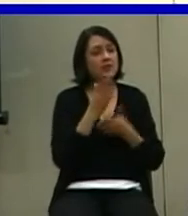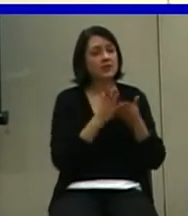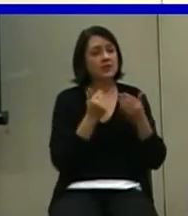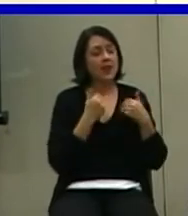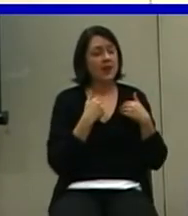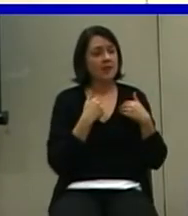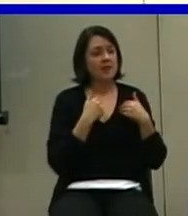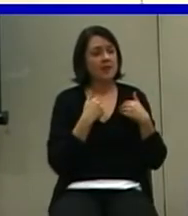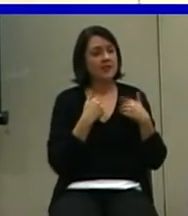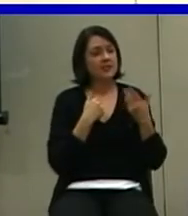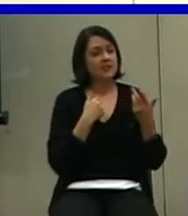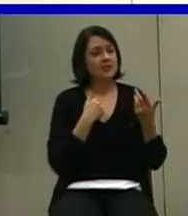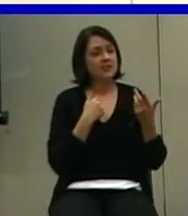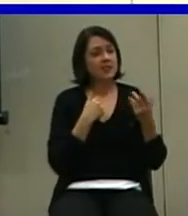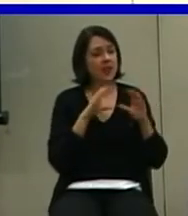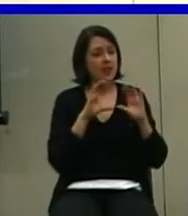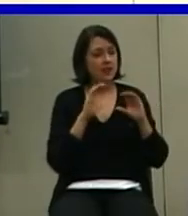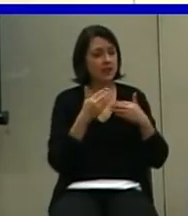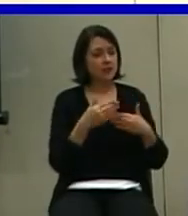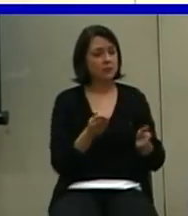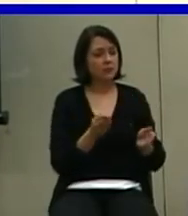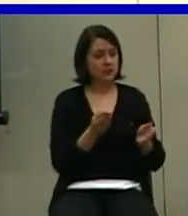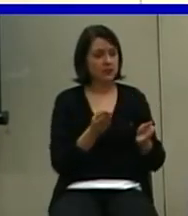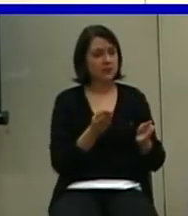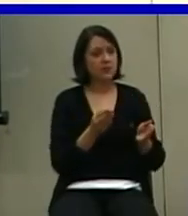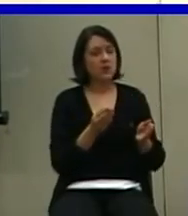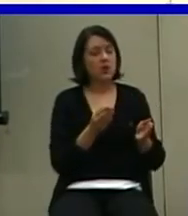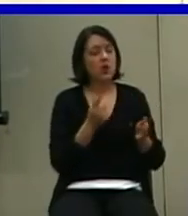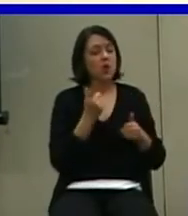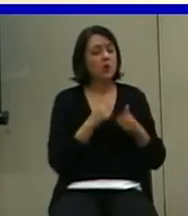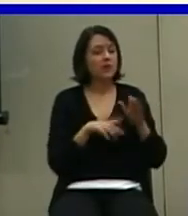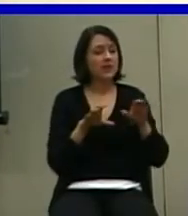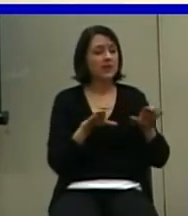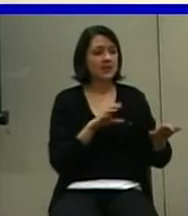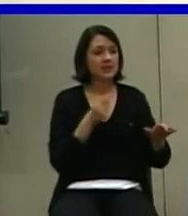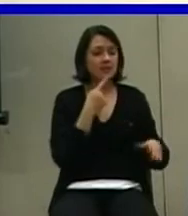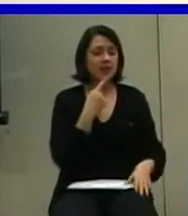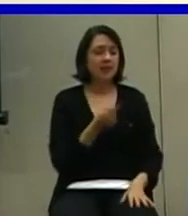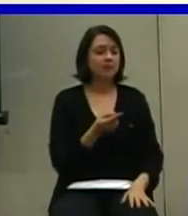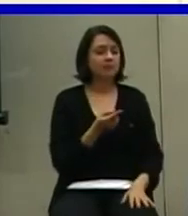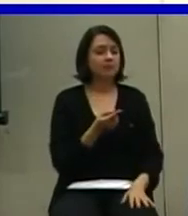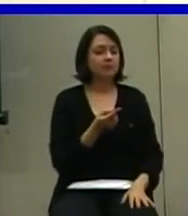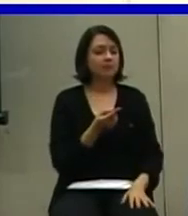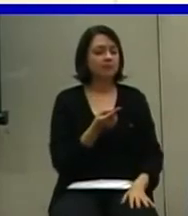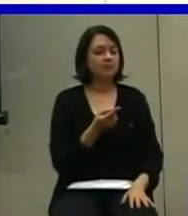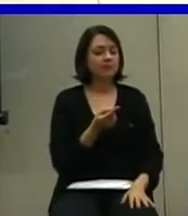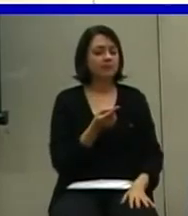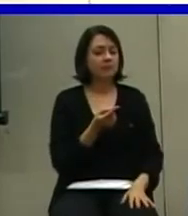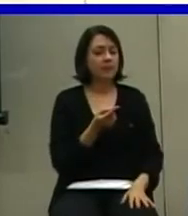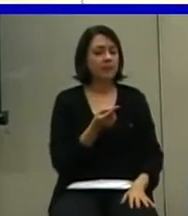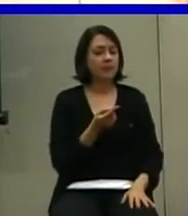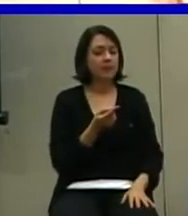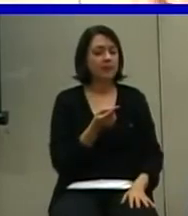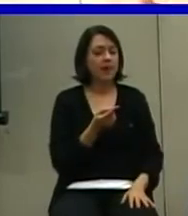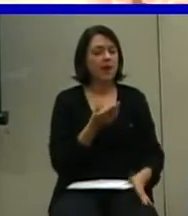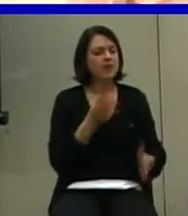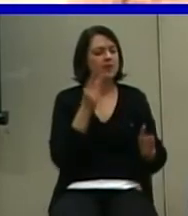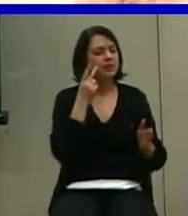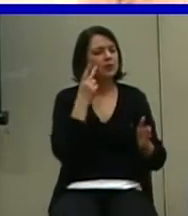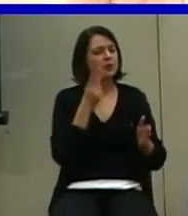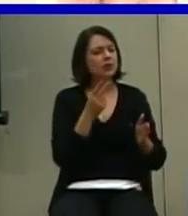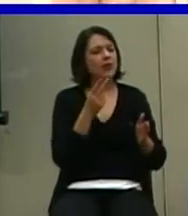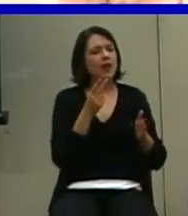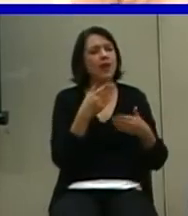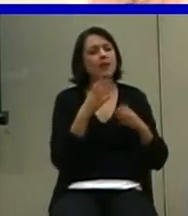have is classrooms. And so what they did was they said, let's look